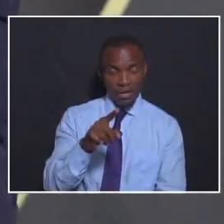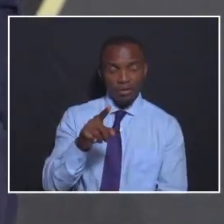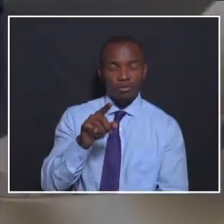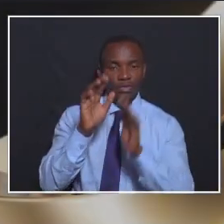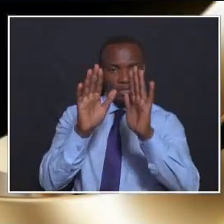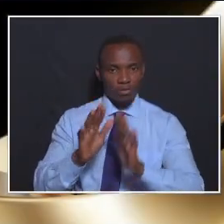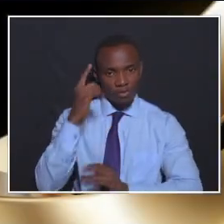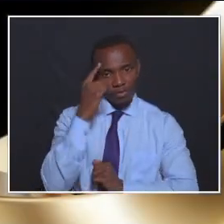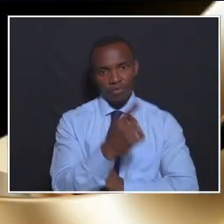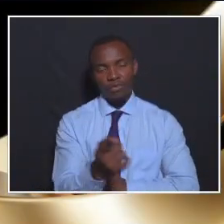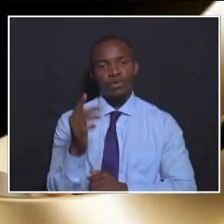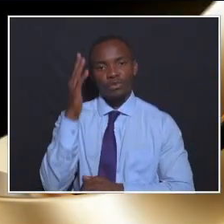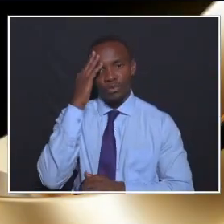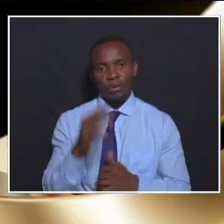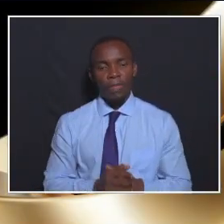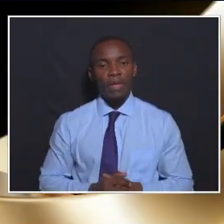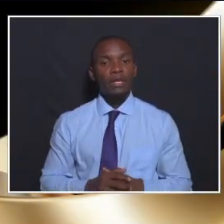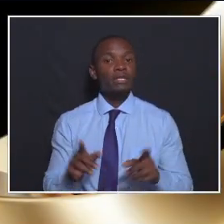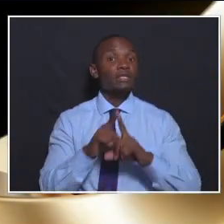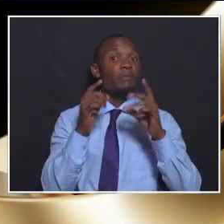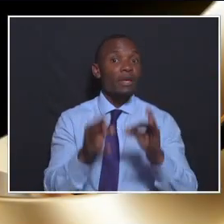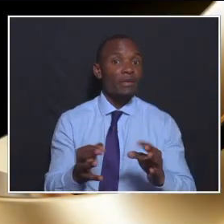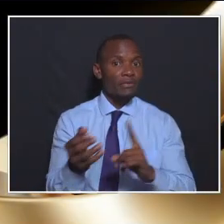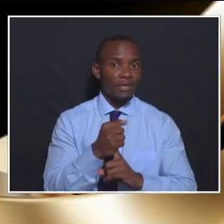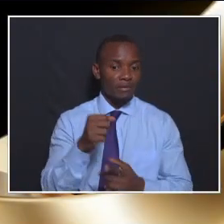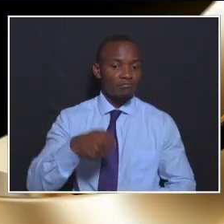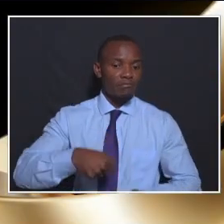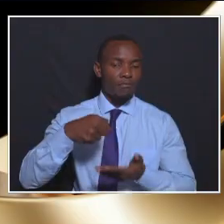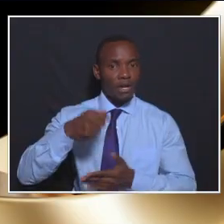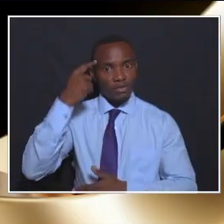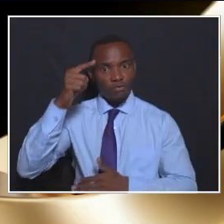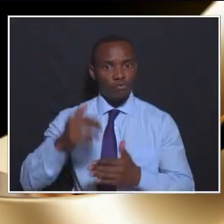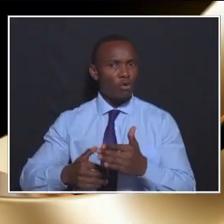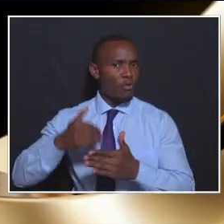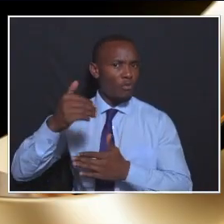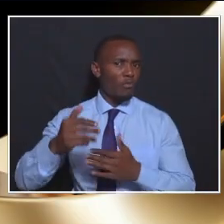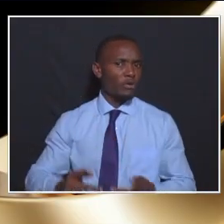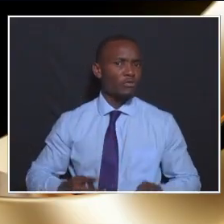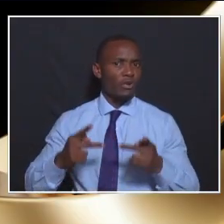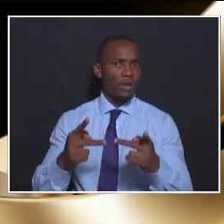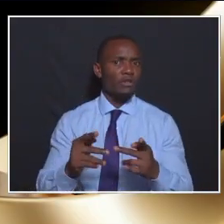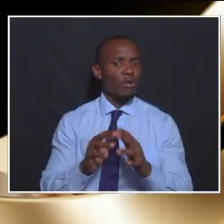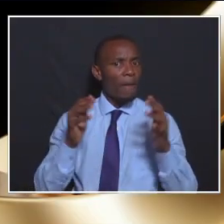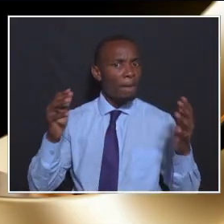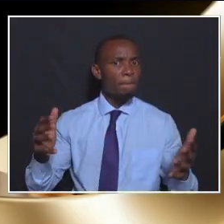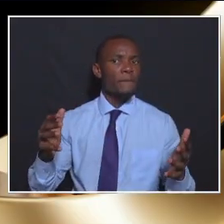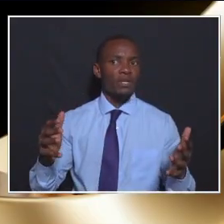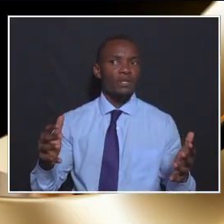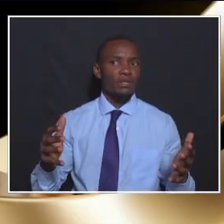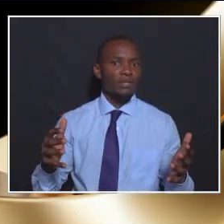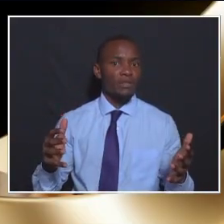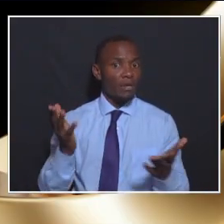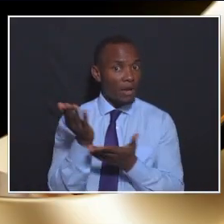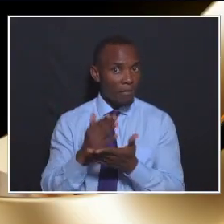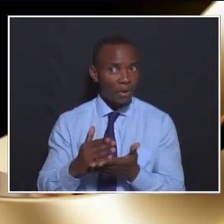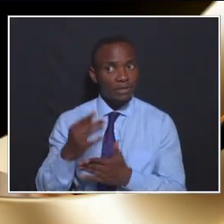When you get typically a budget for post-production, the biggest chunk of it goes